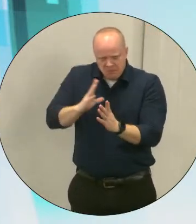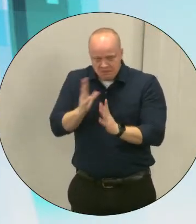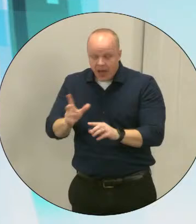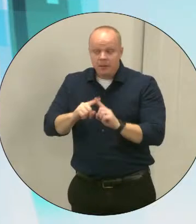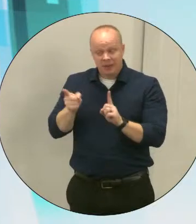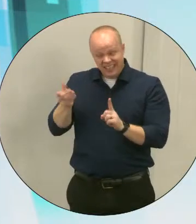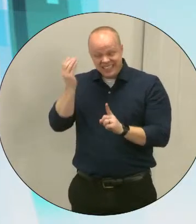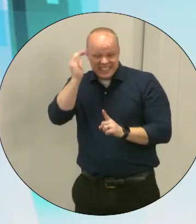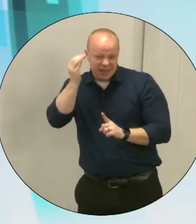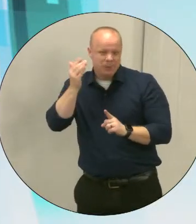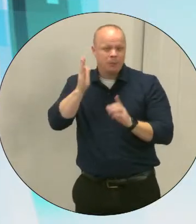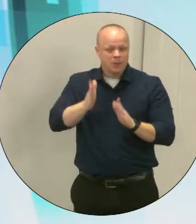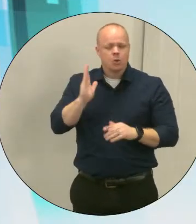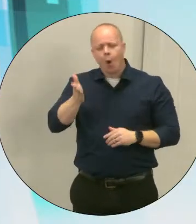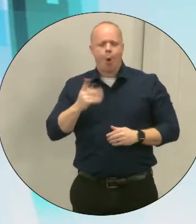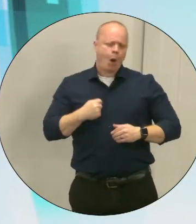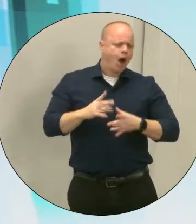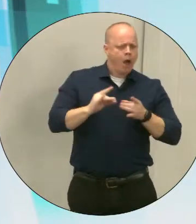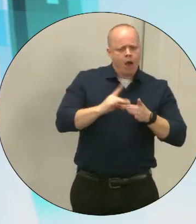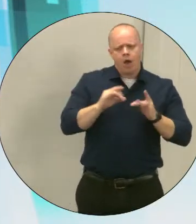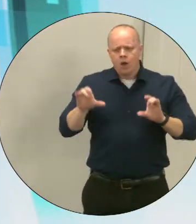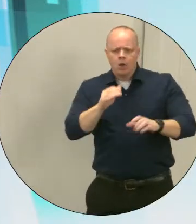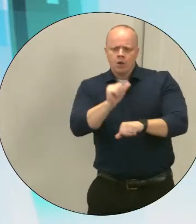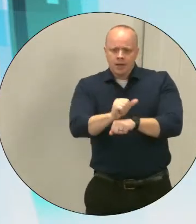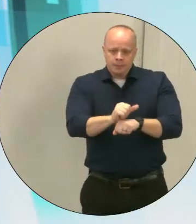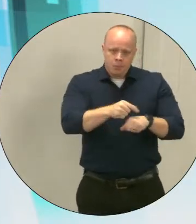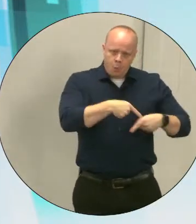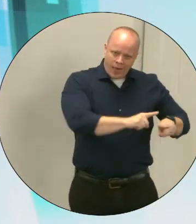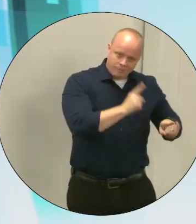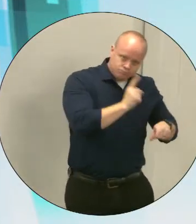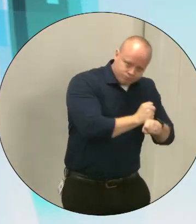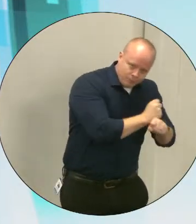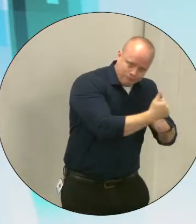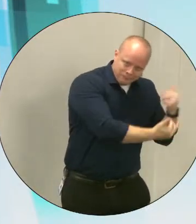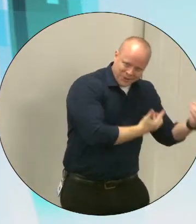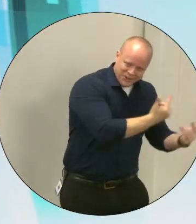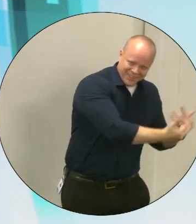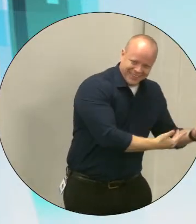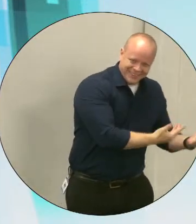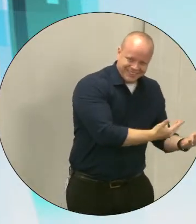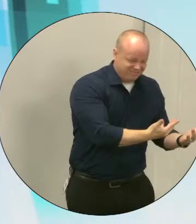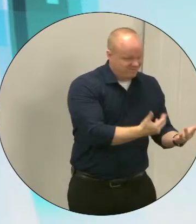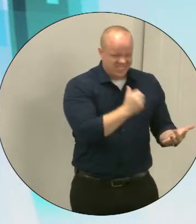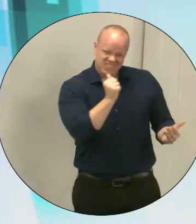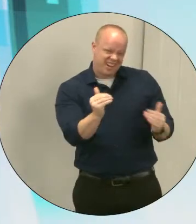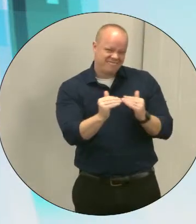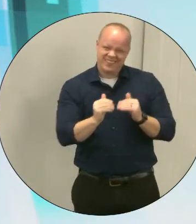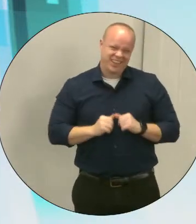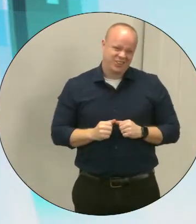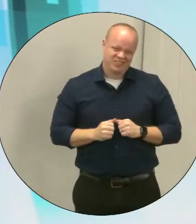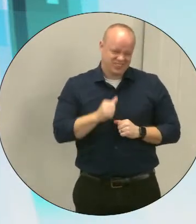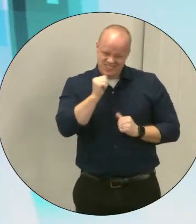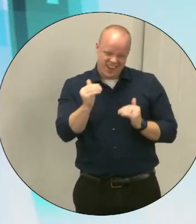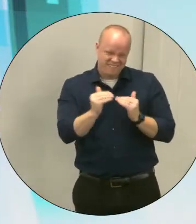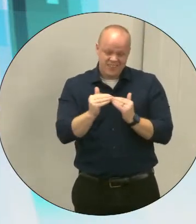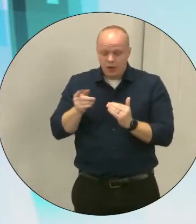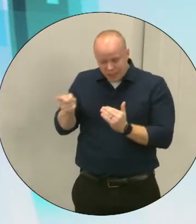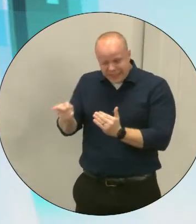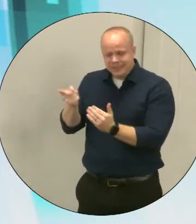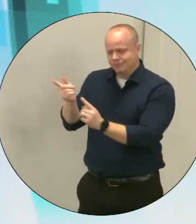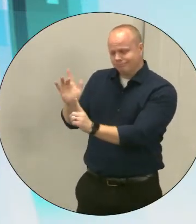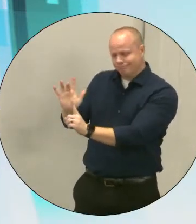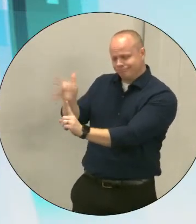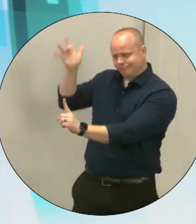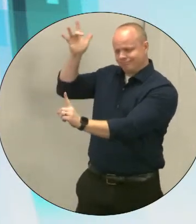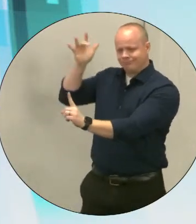most likely to go on CNN and say what a great job we're doing while we are burning. And that's not fair. That is not fair, but he is polished enough to